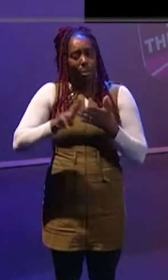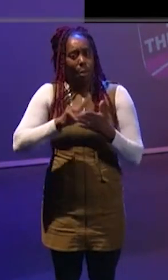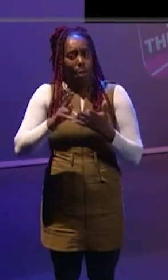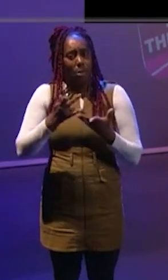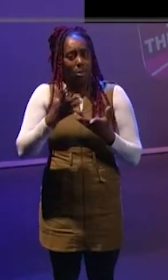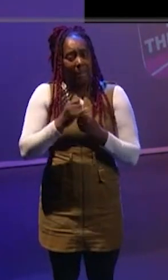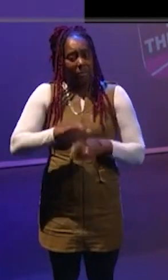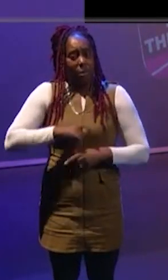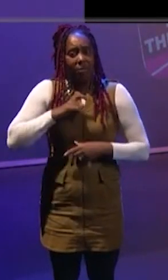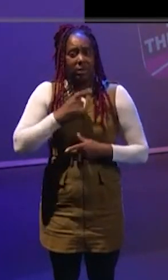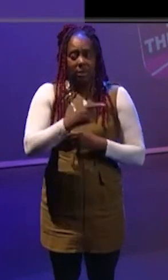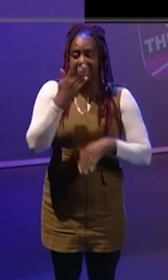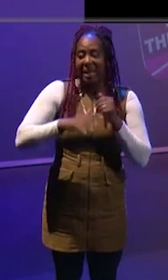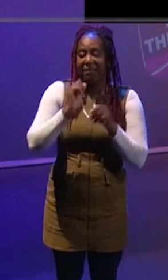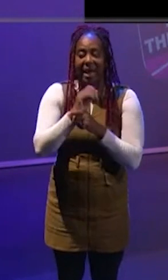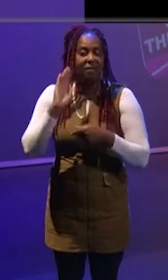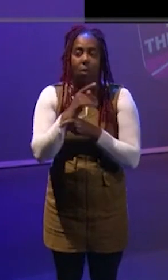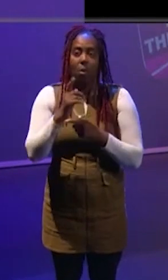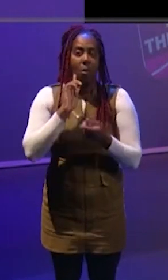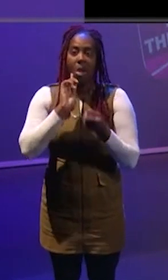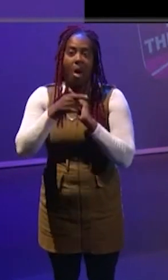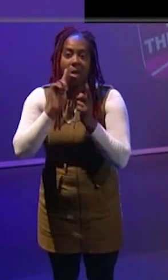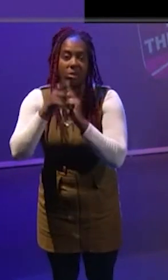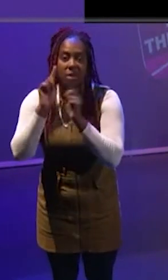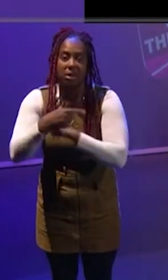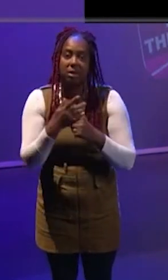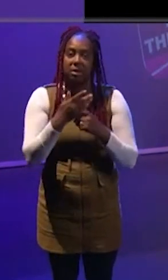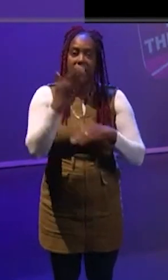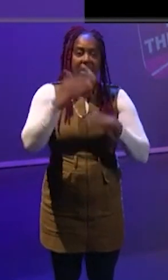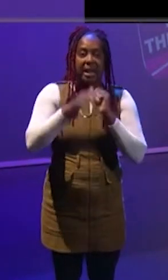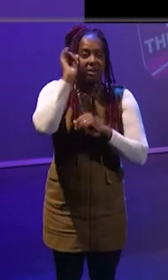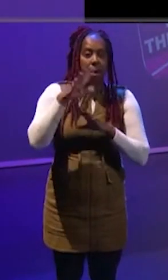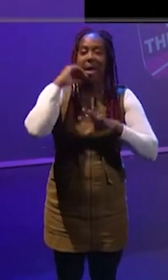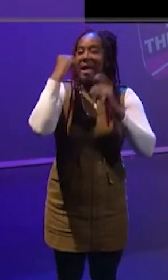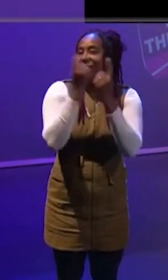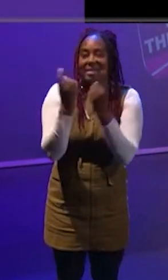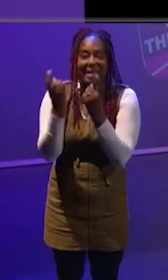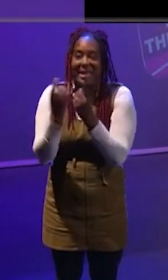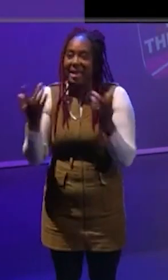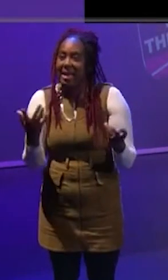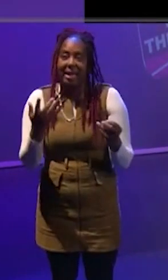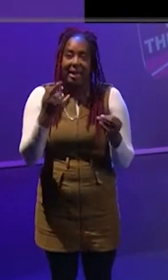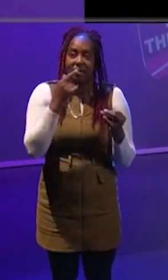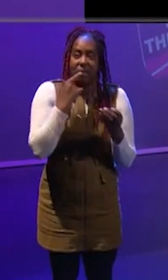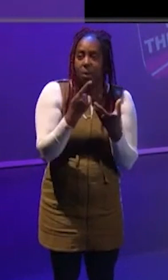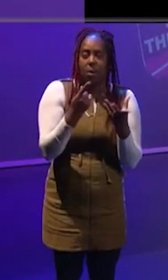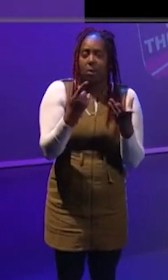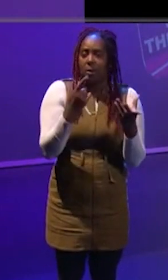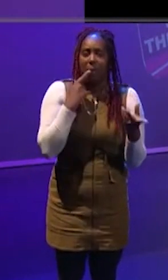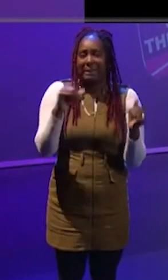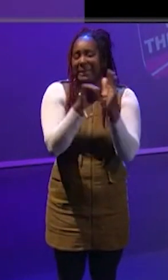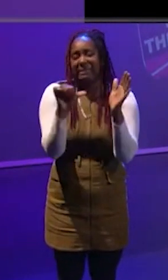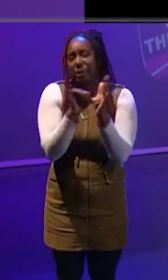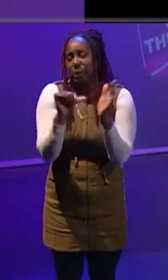you'll never have all of the answers. You'll never know everything, and that coming to terms with that is